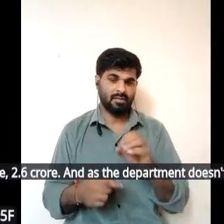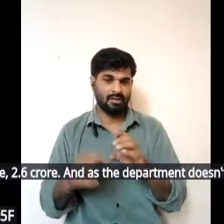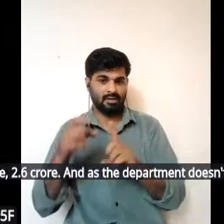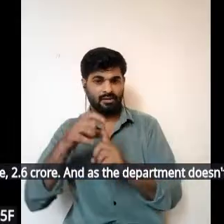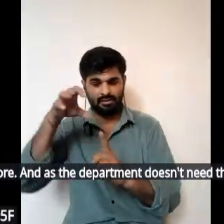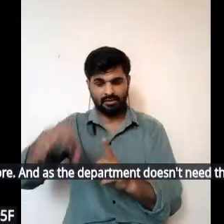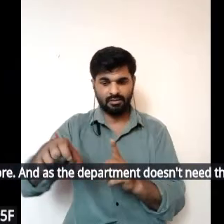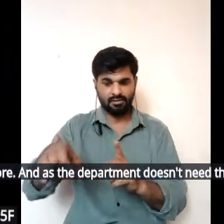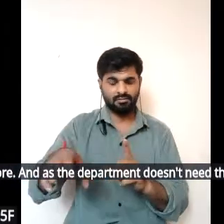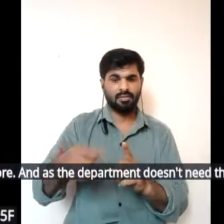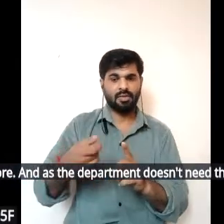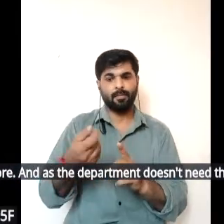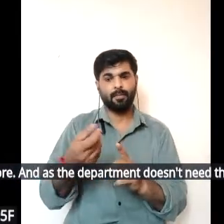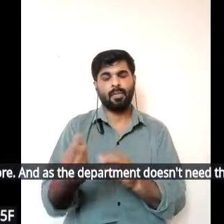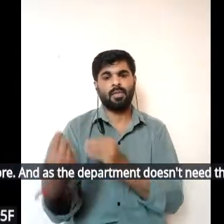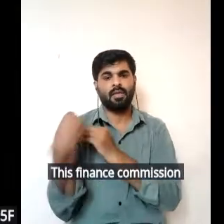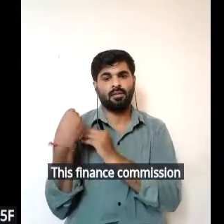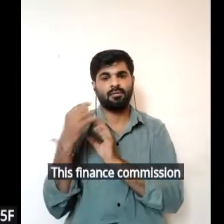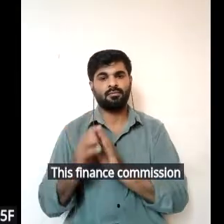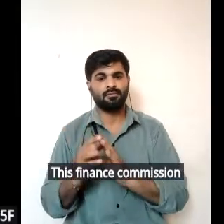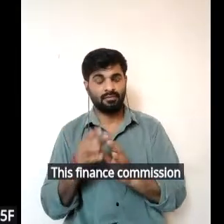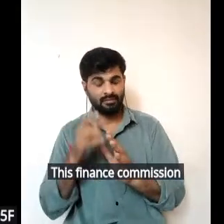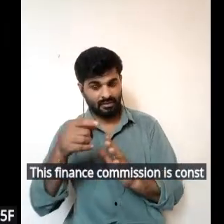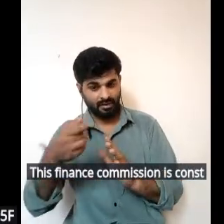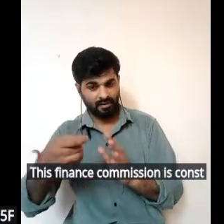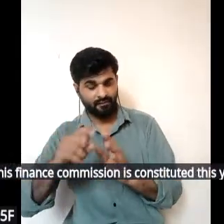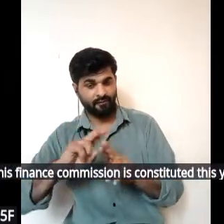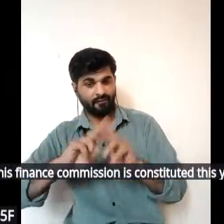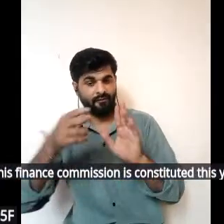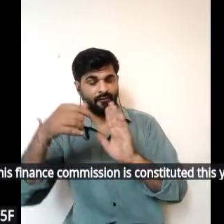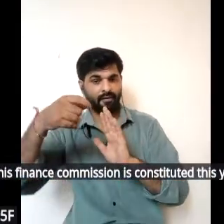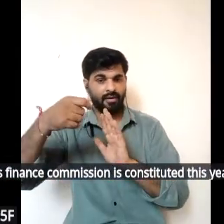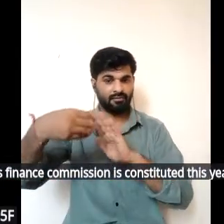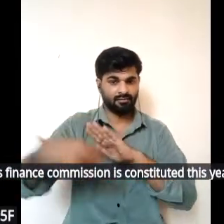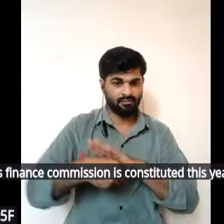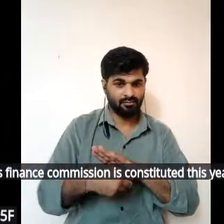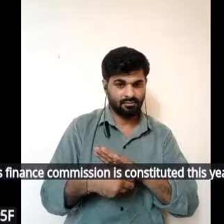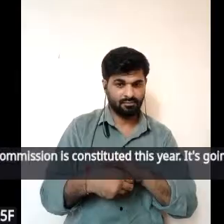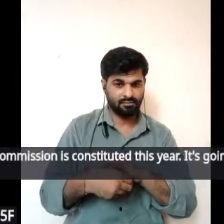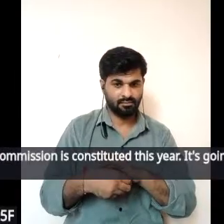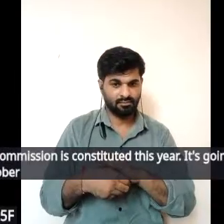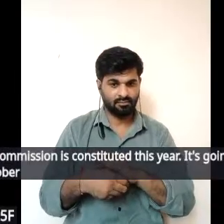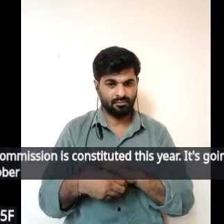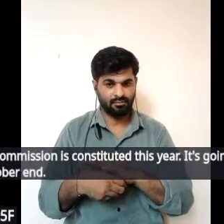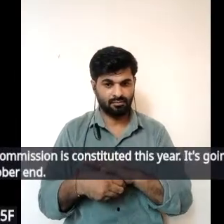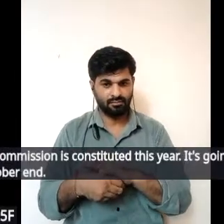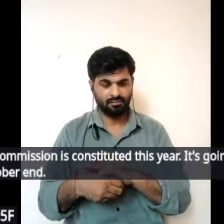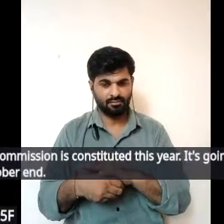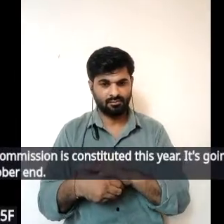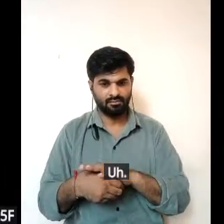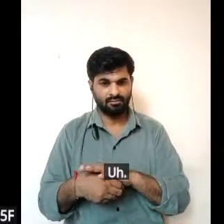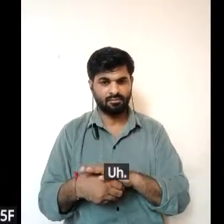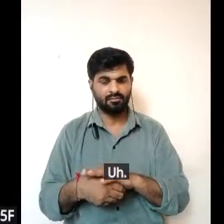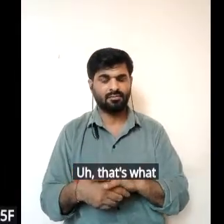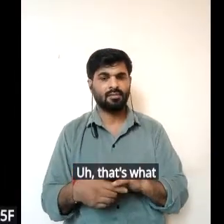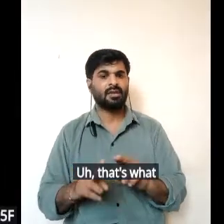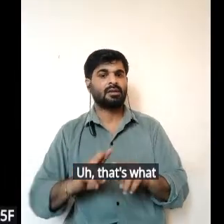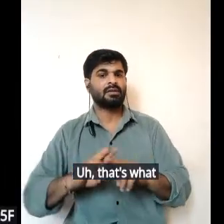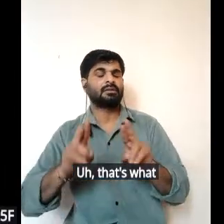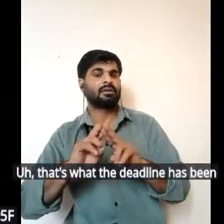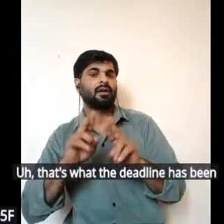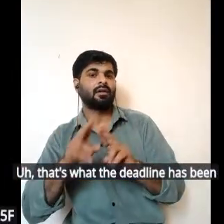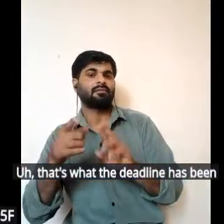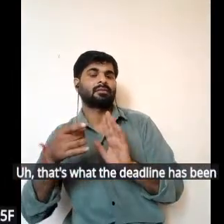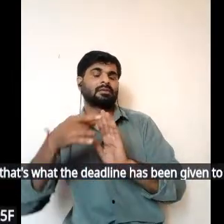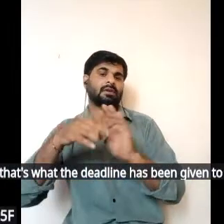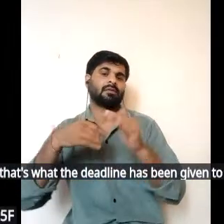money. This finance commission is constituted this year. It's going to submit its report in October end. That's what the deadline has been given to